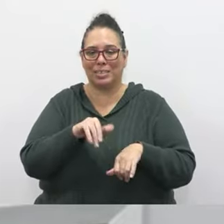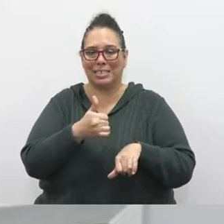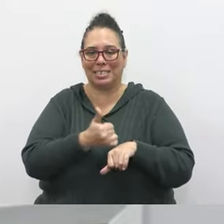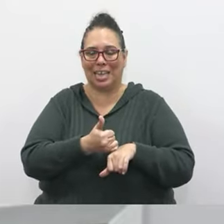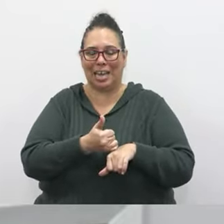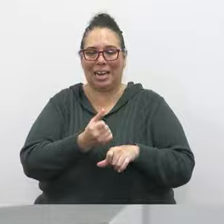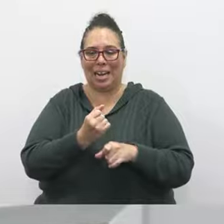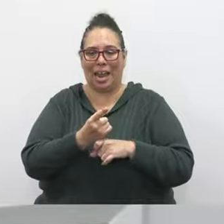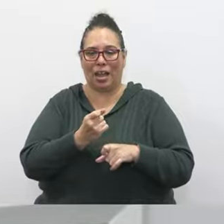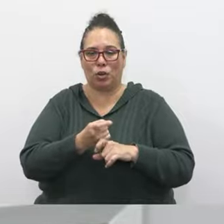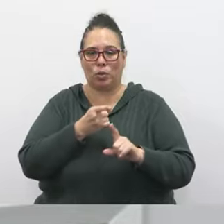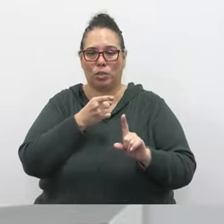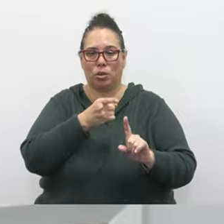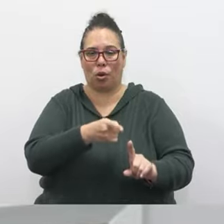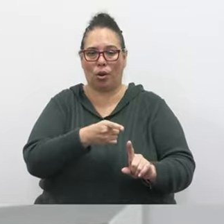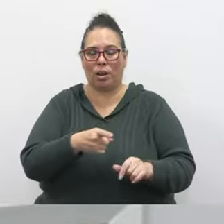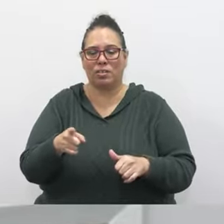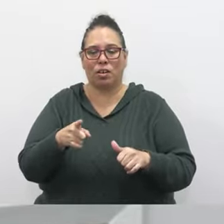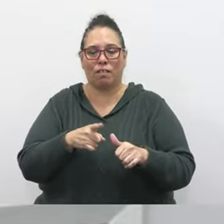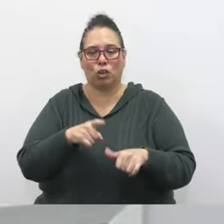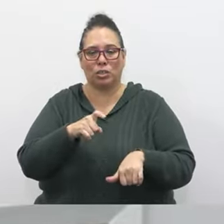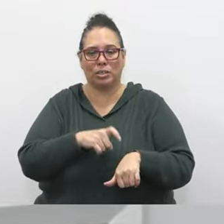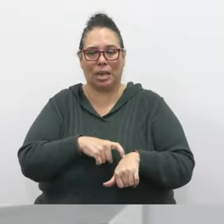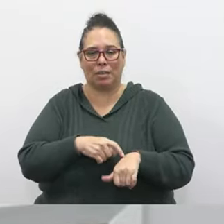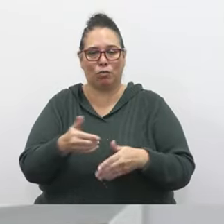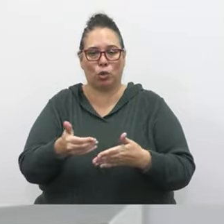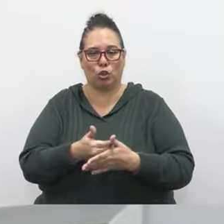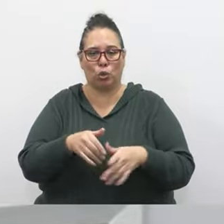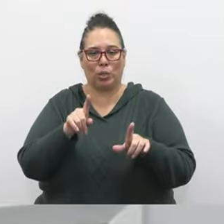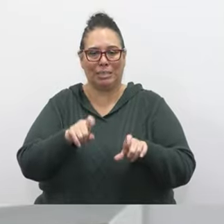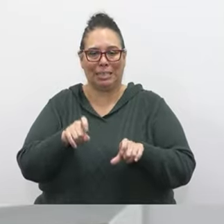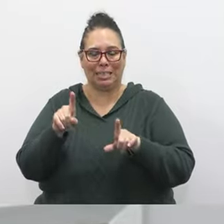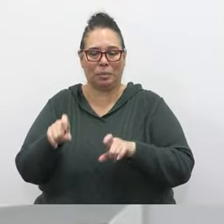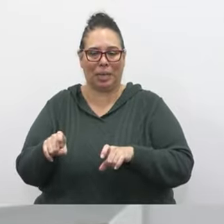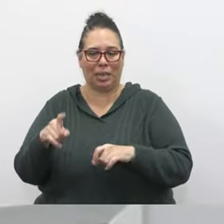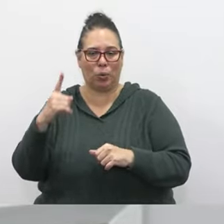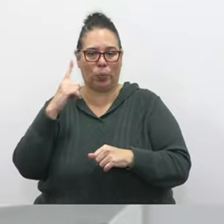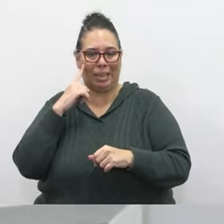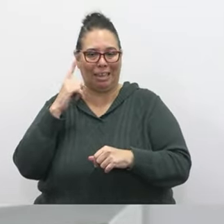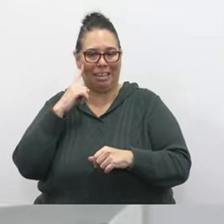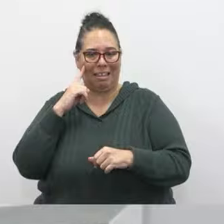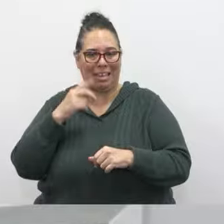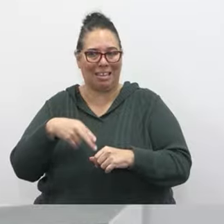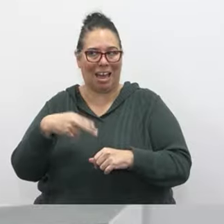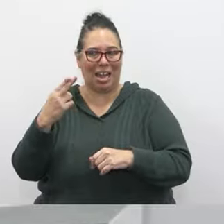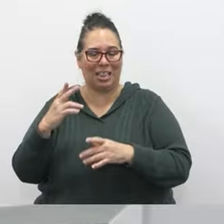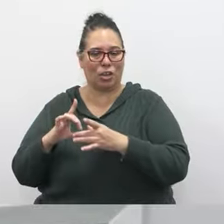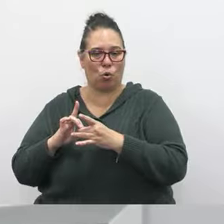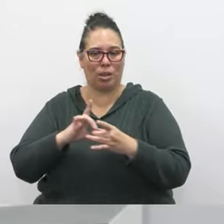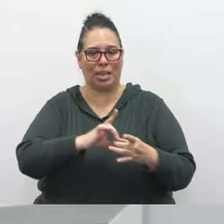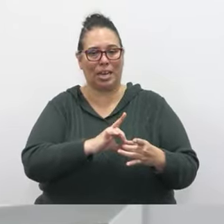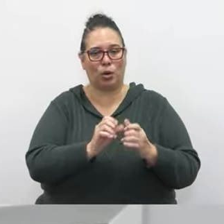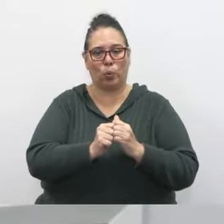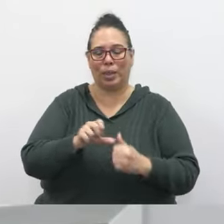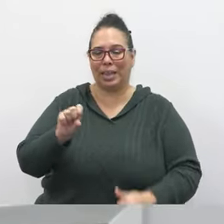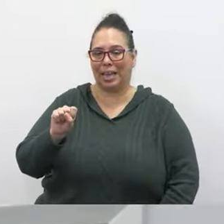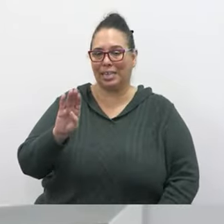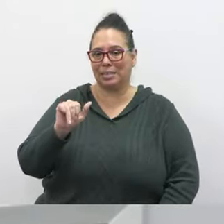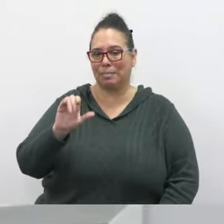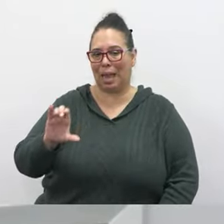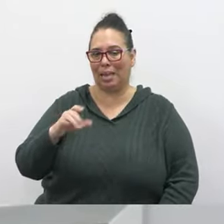target, because this is the first time entering a new assessment that we think is highly correlated with SBAC